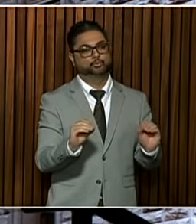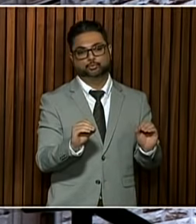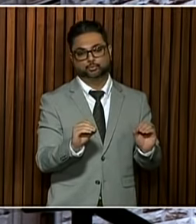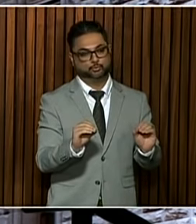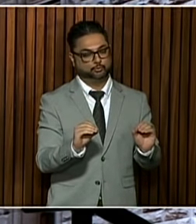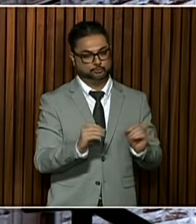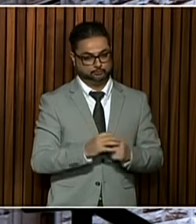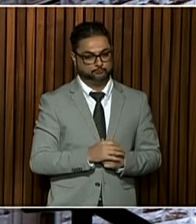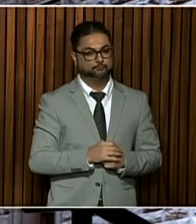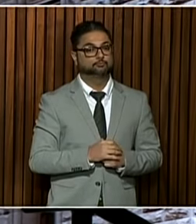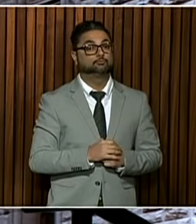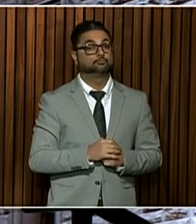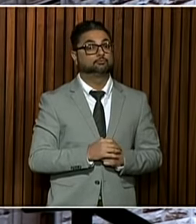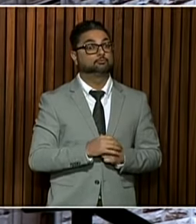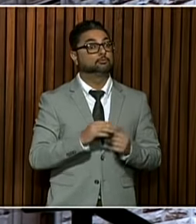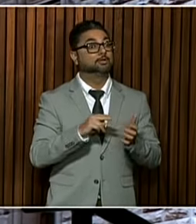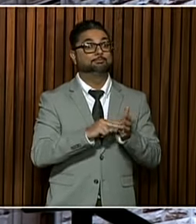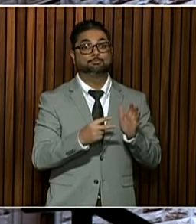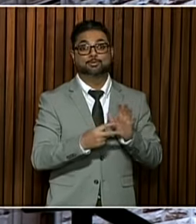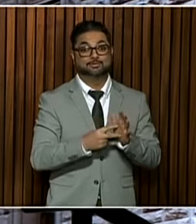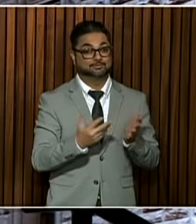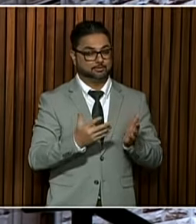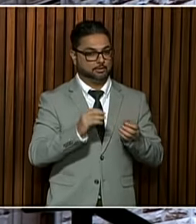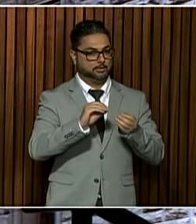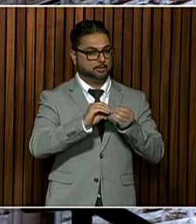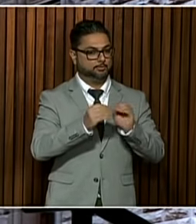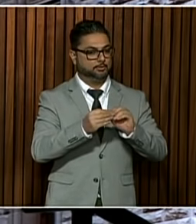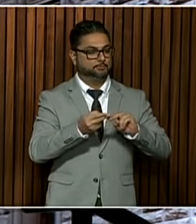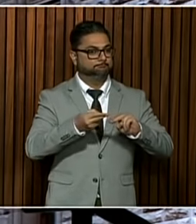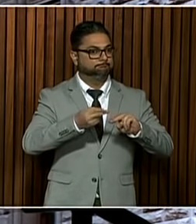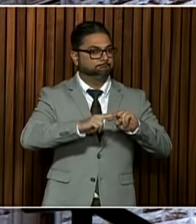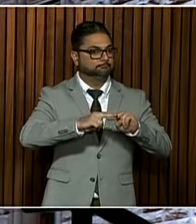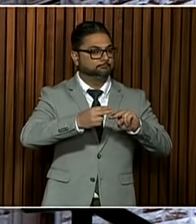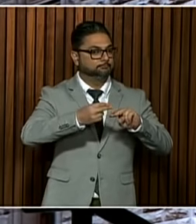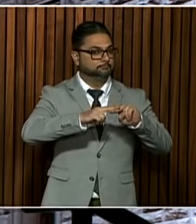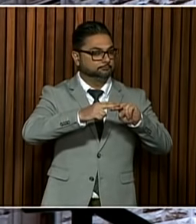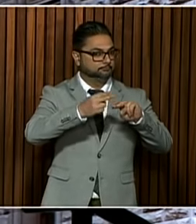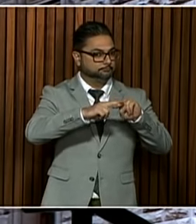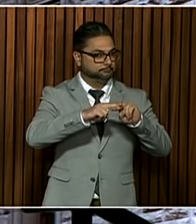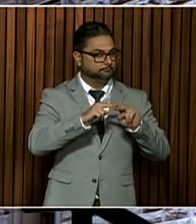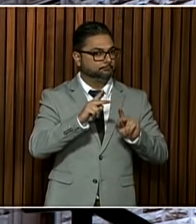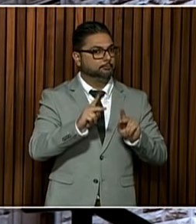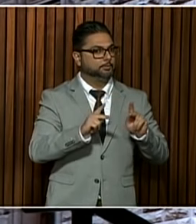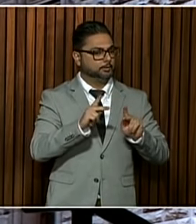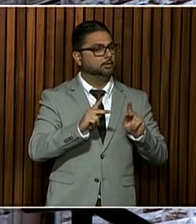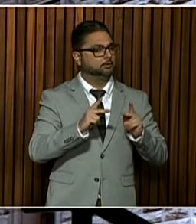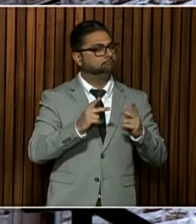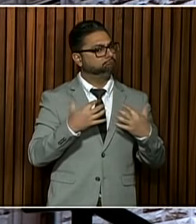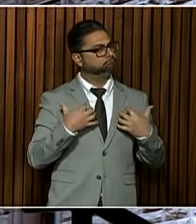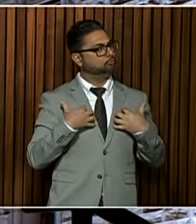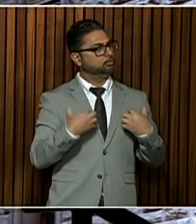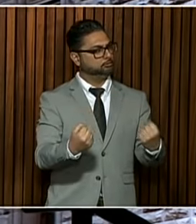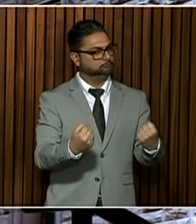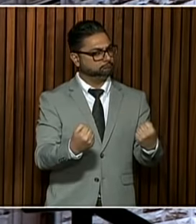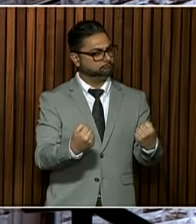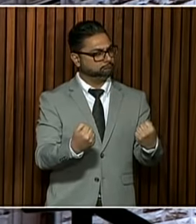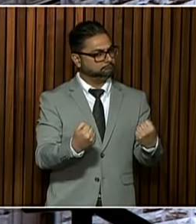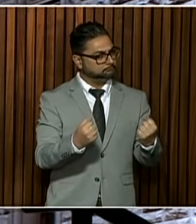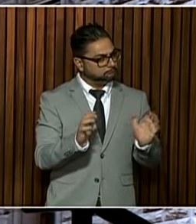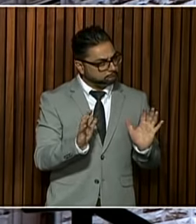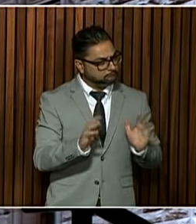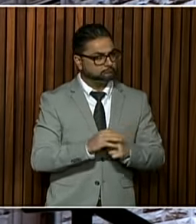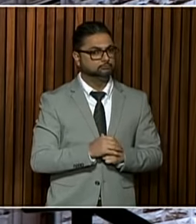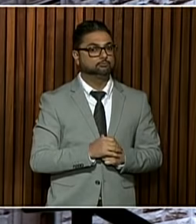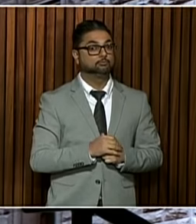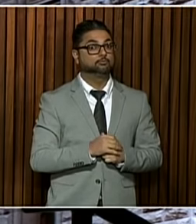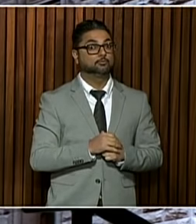up. The actual number in the hospital at any time, we haven't got those exact numbers in there because it tends to fluctuate with people being admitted